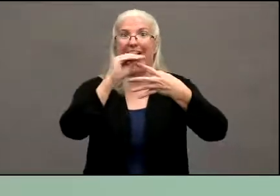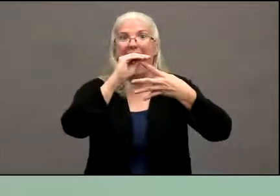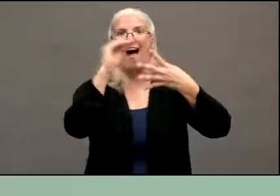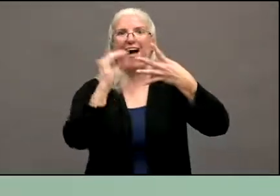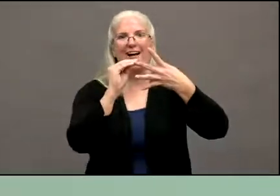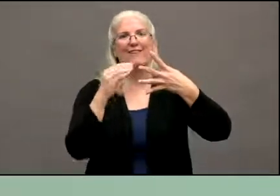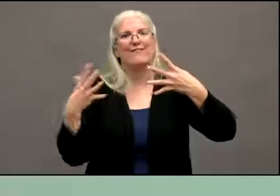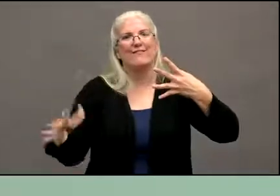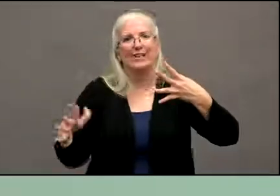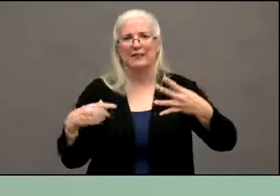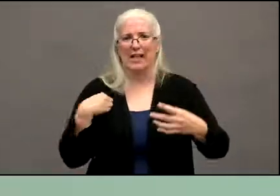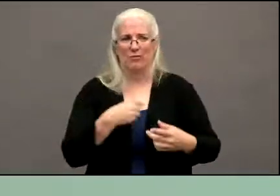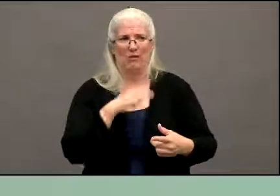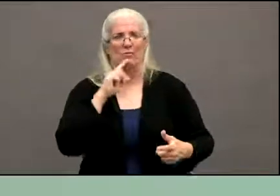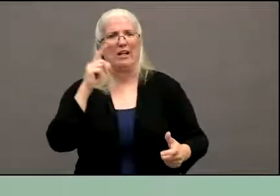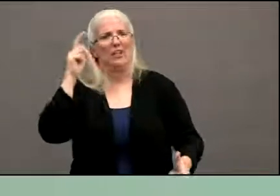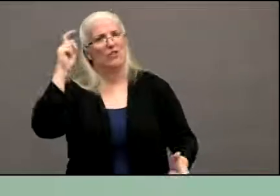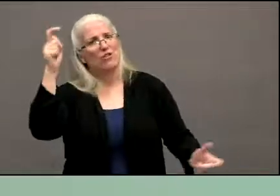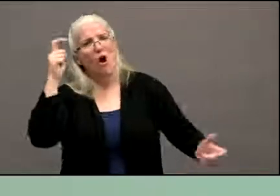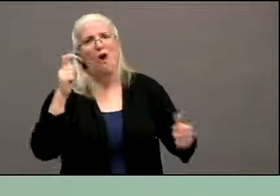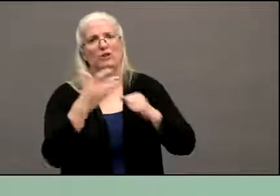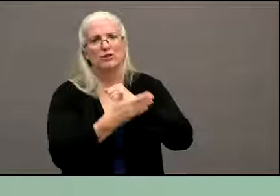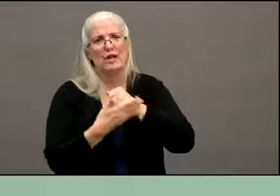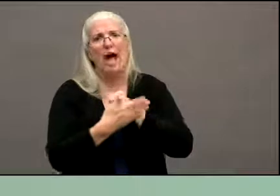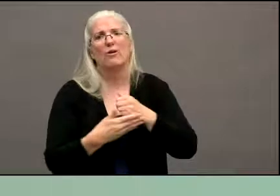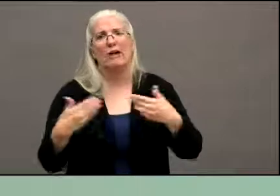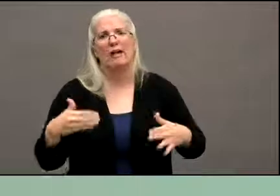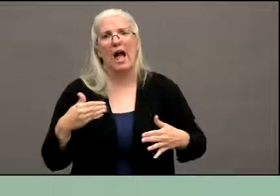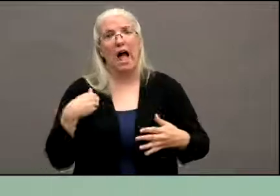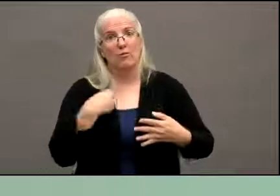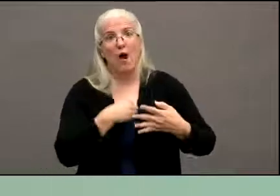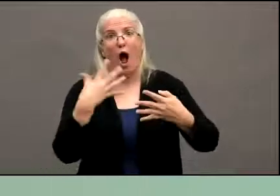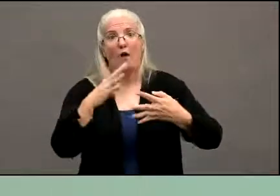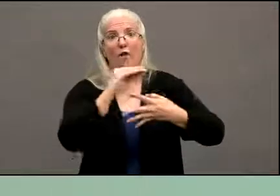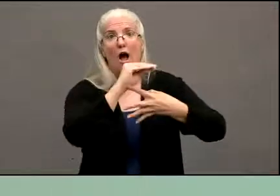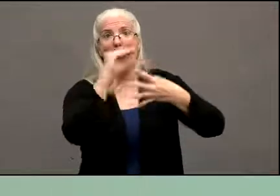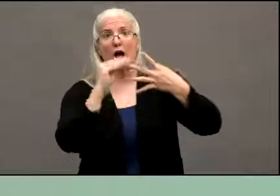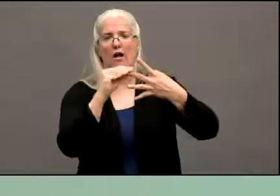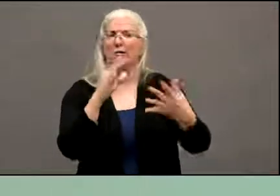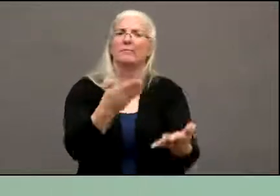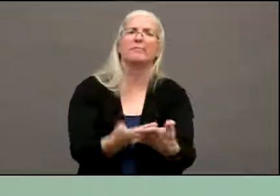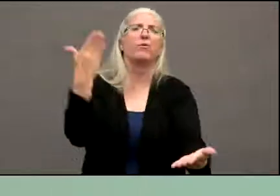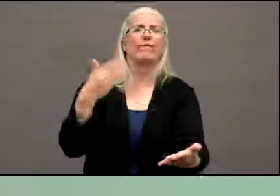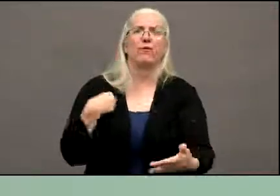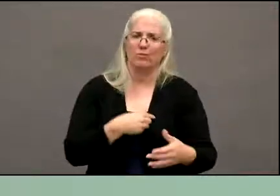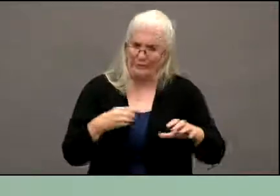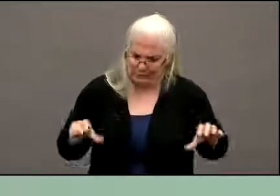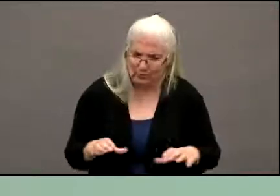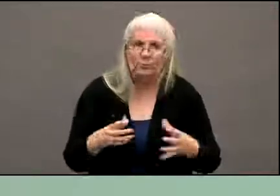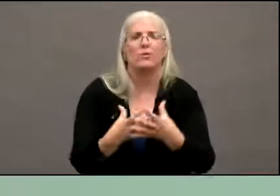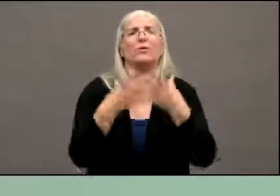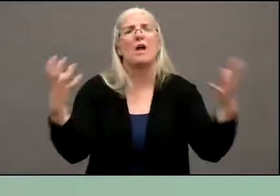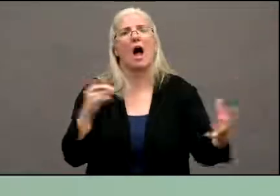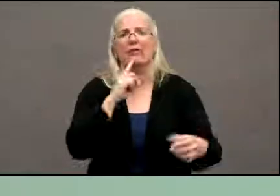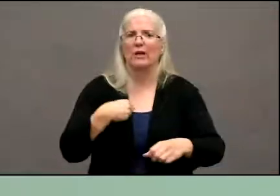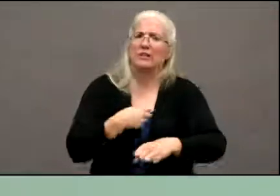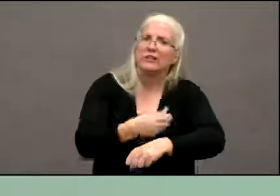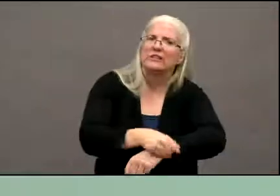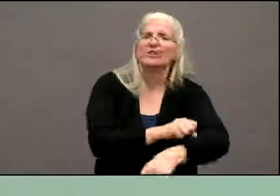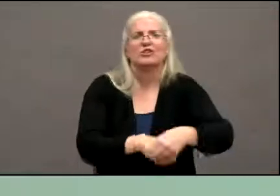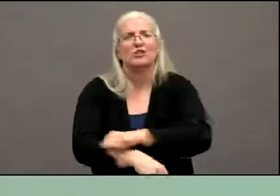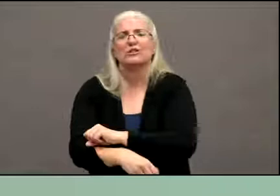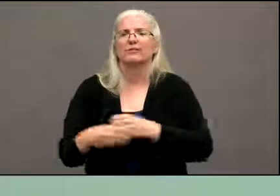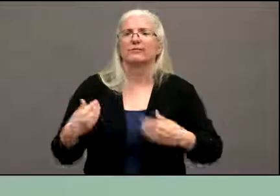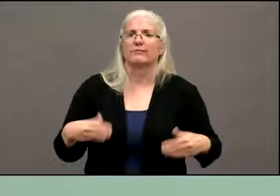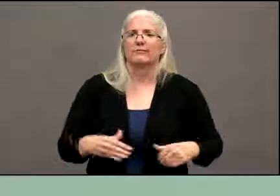testament to everything that we've done as a community. So our resources are here. Please call us. I know you're not shy,